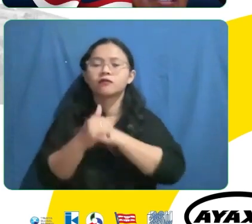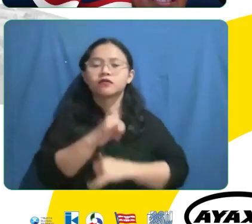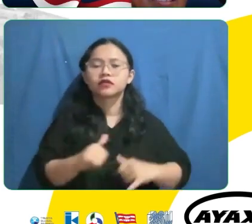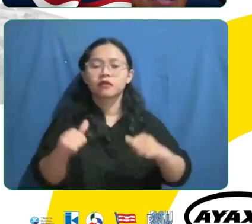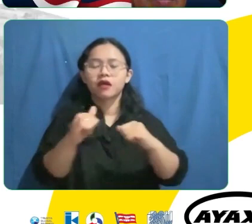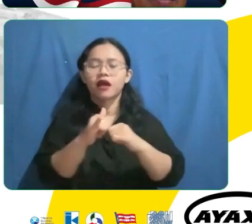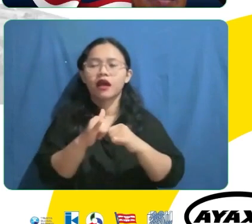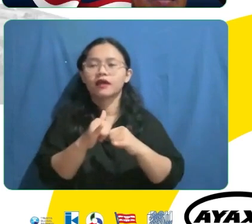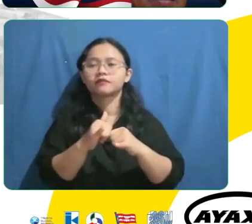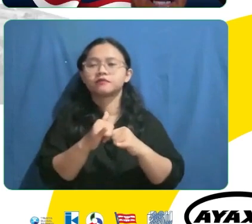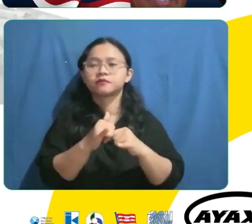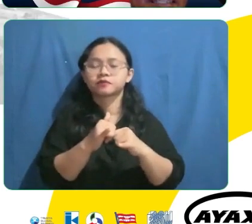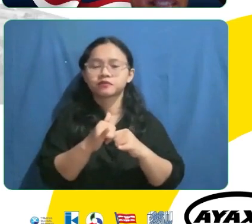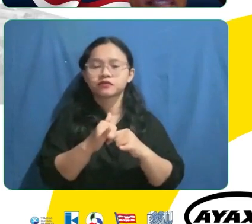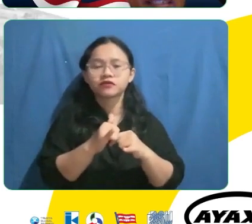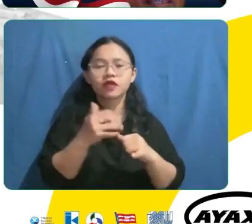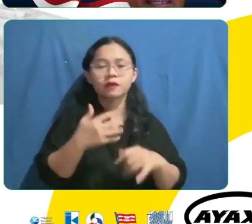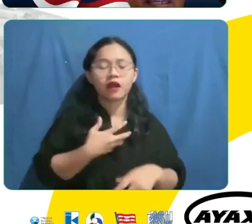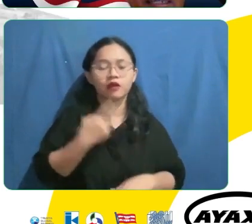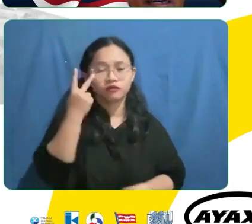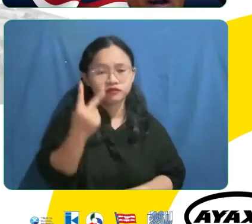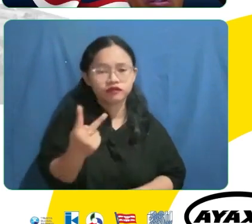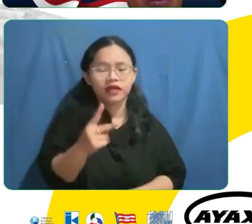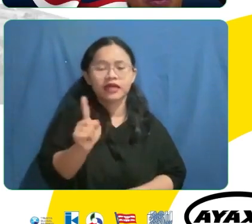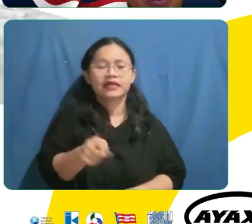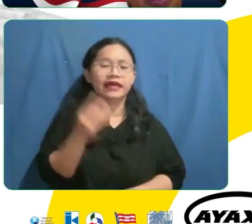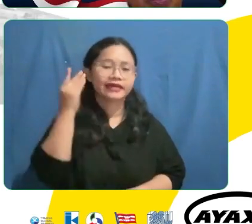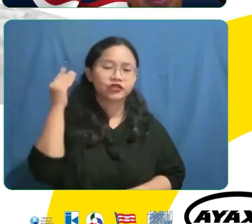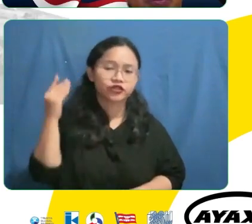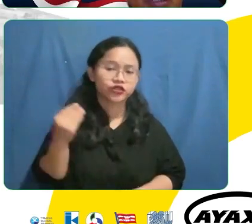launched the guidance how